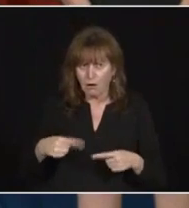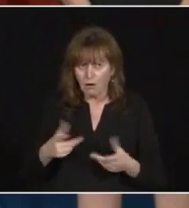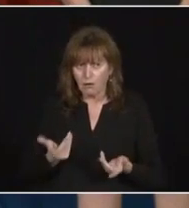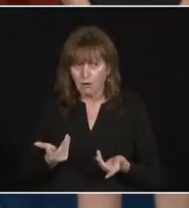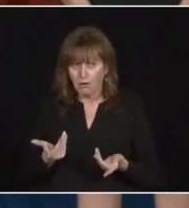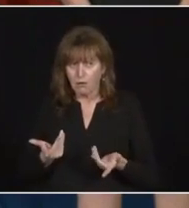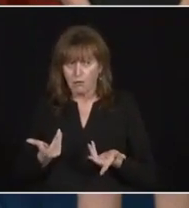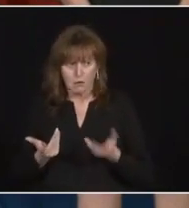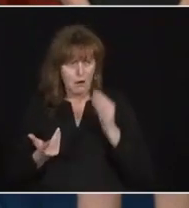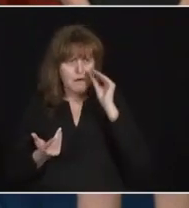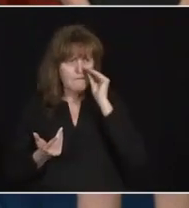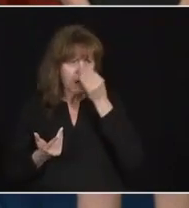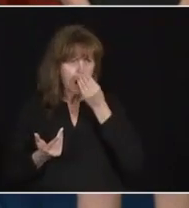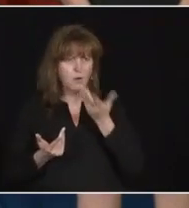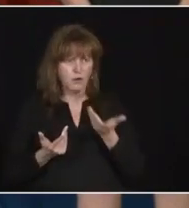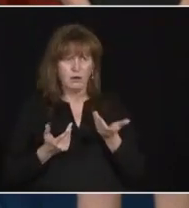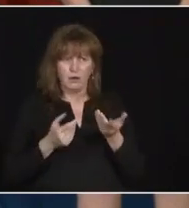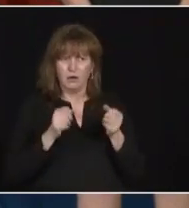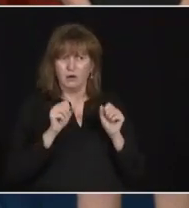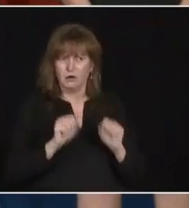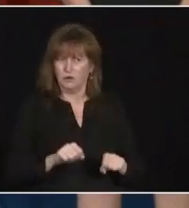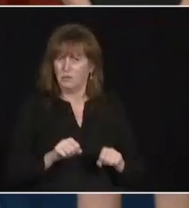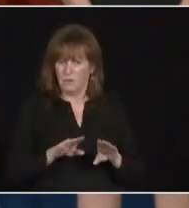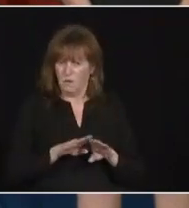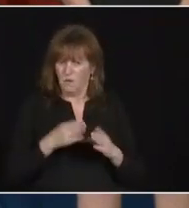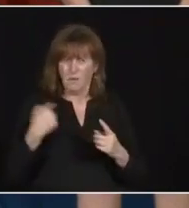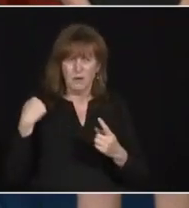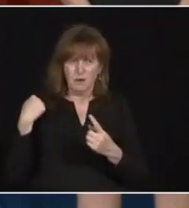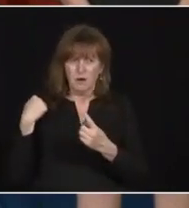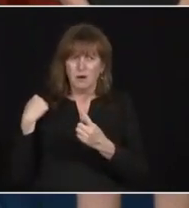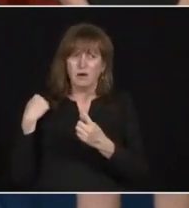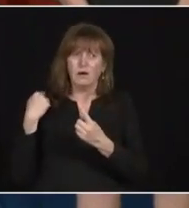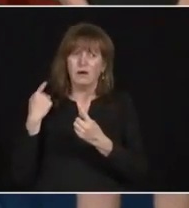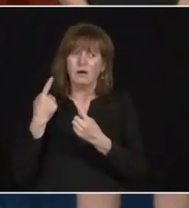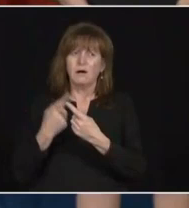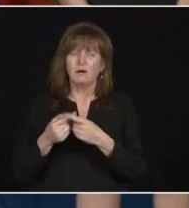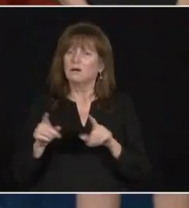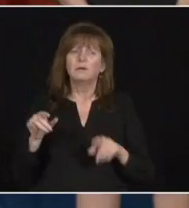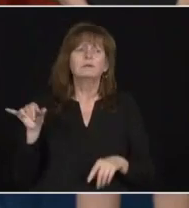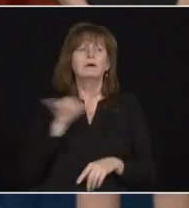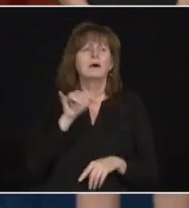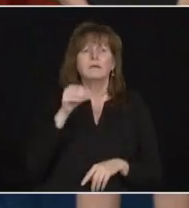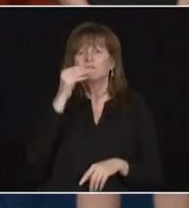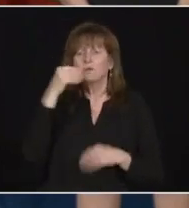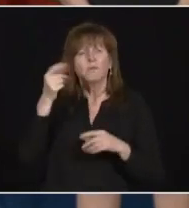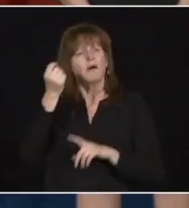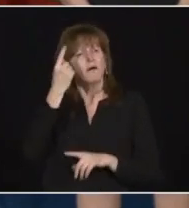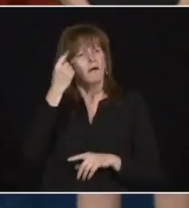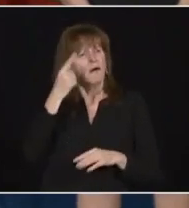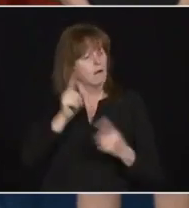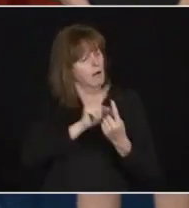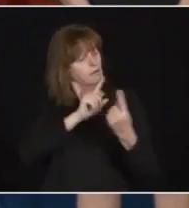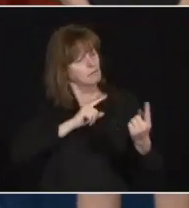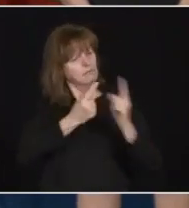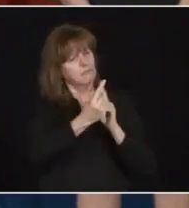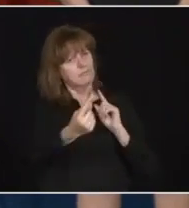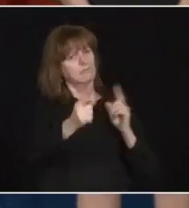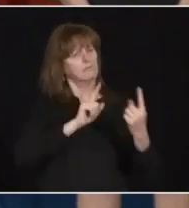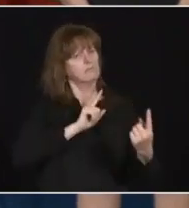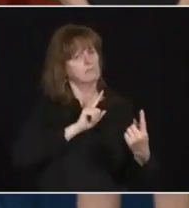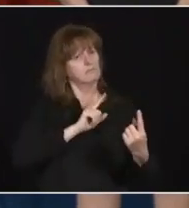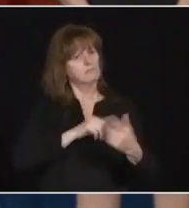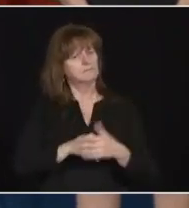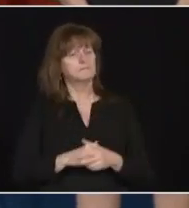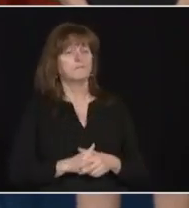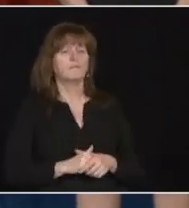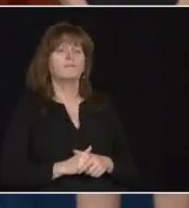physical distancing measures in place like grocery stores? Well, with anything, we talk to the Ministry of Health, we talk to